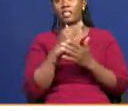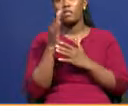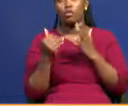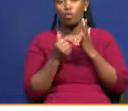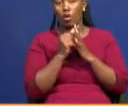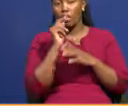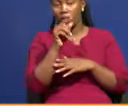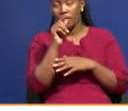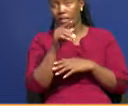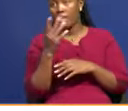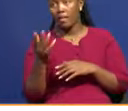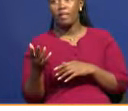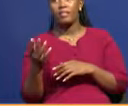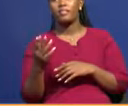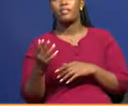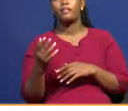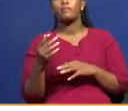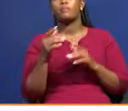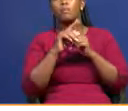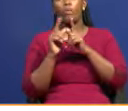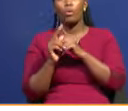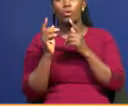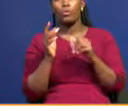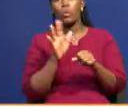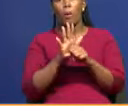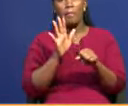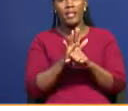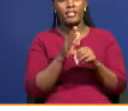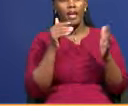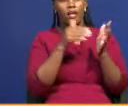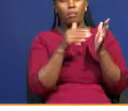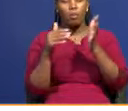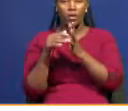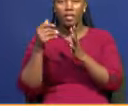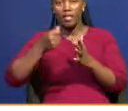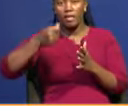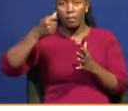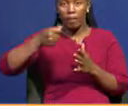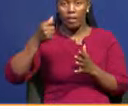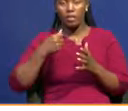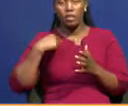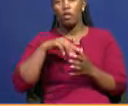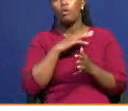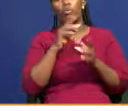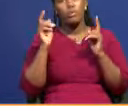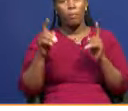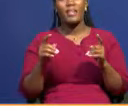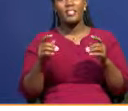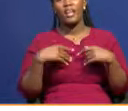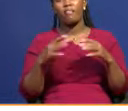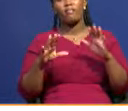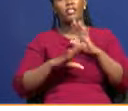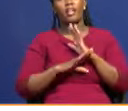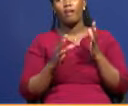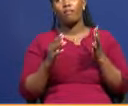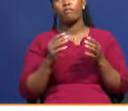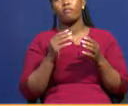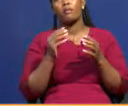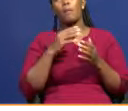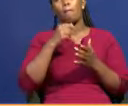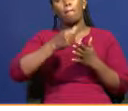stale, and you know, chucking them out of our budget, we'll get to have a lean budget that we can finance. Okay, but